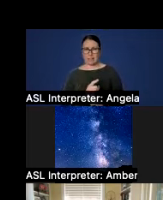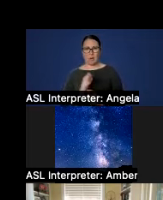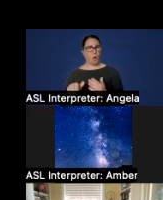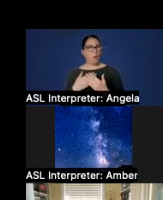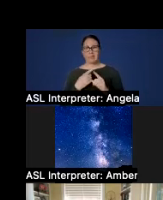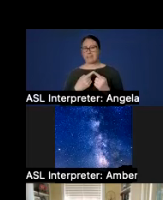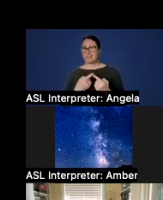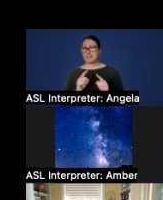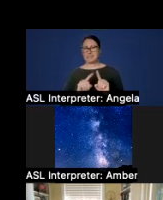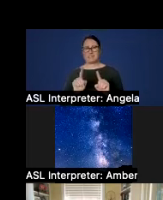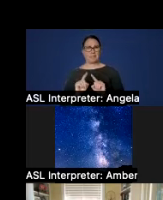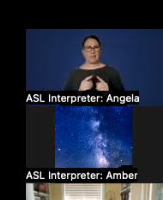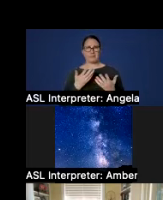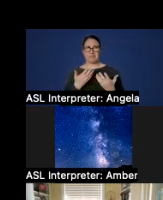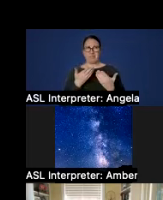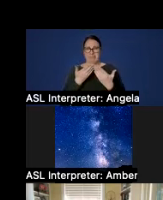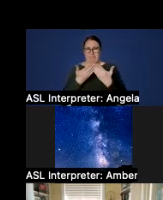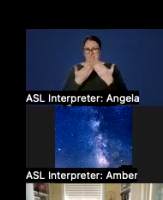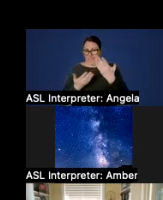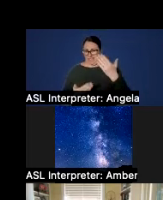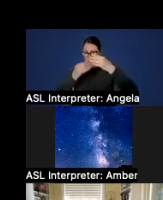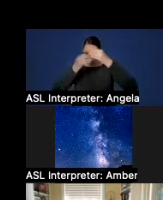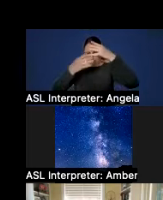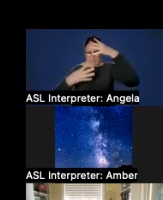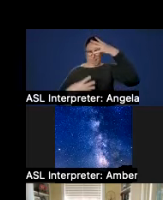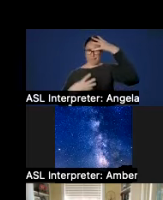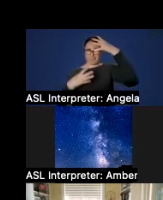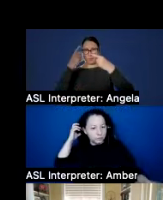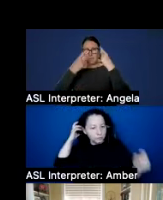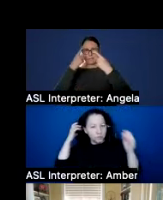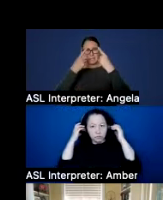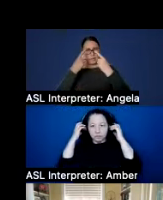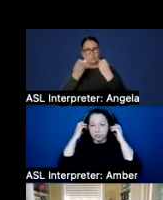There's so many factors to like consider, so thank you for bringing that up.